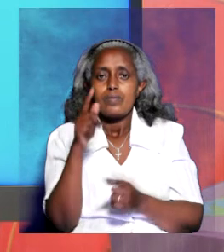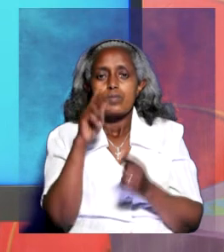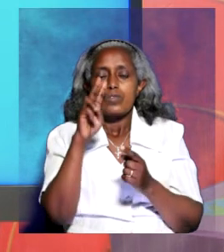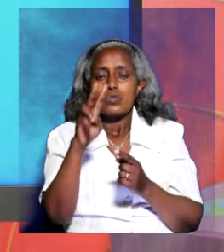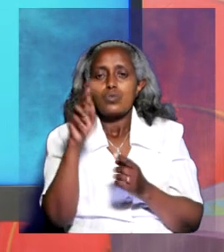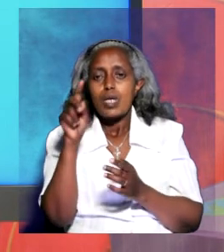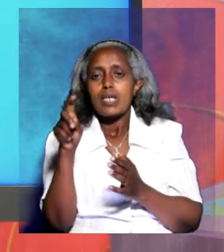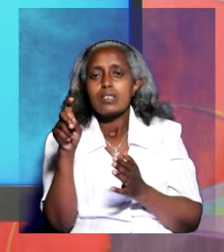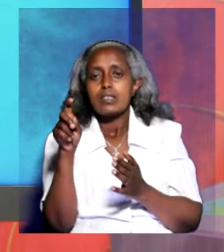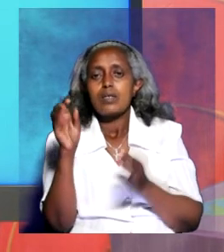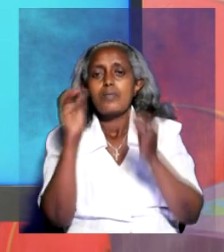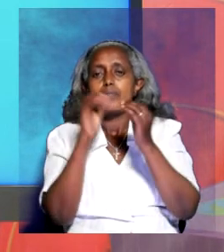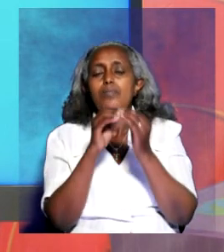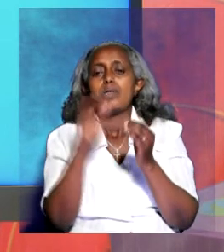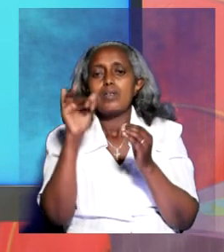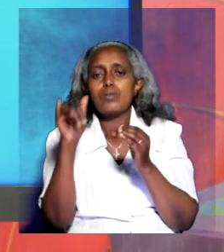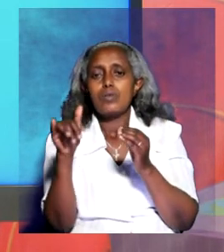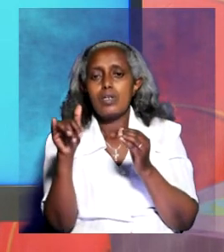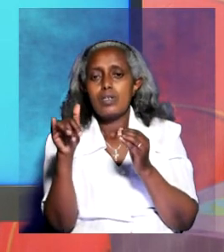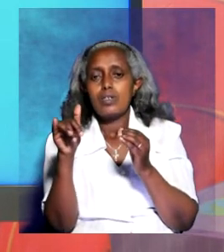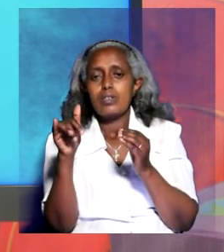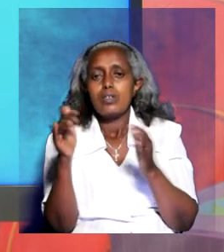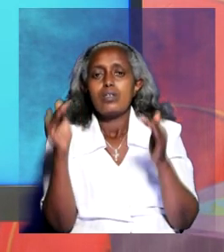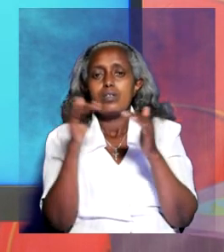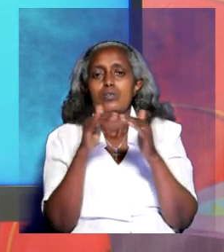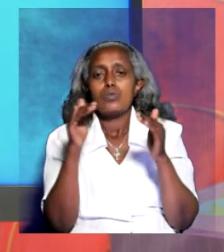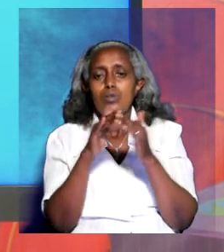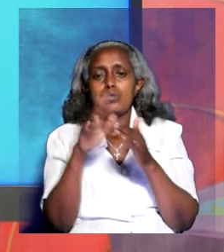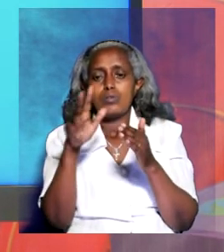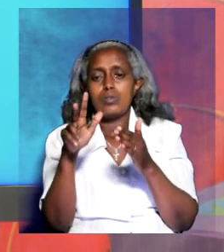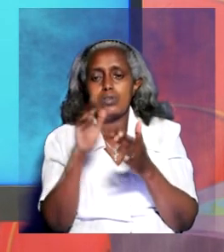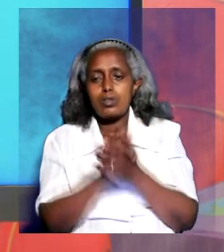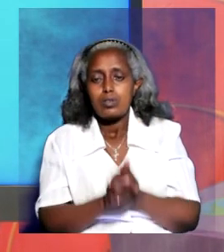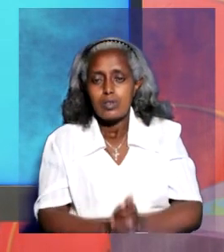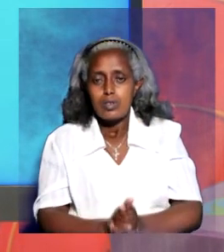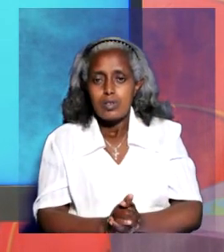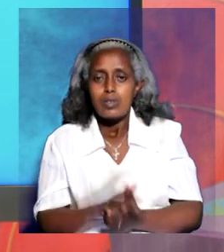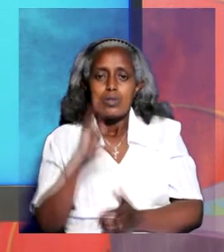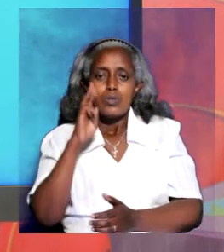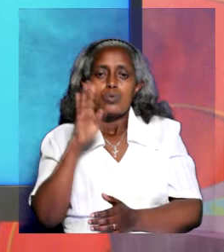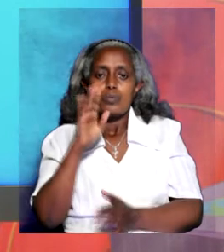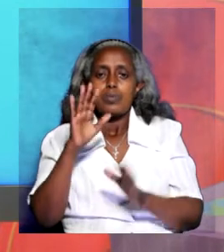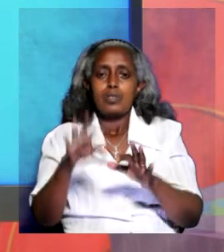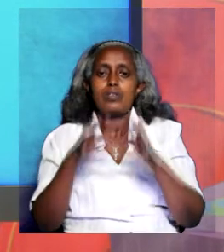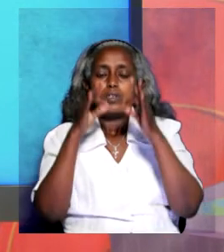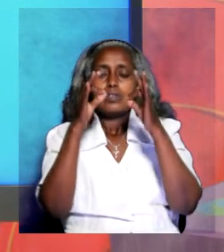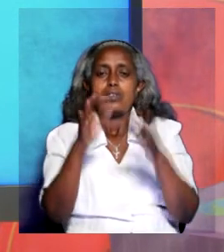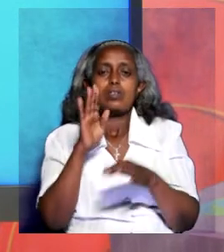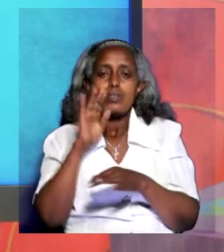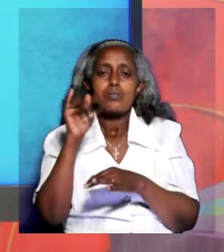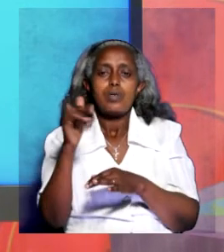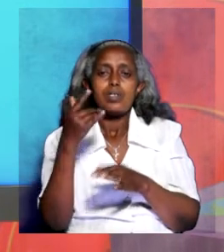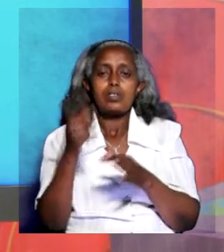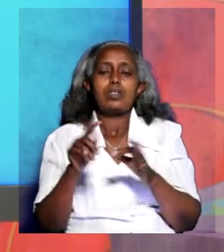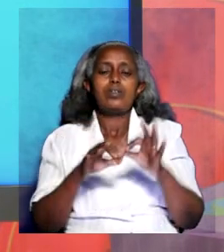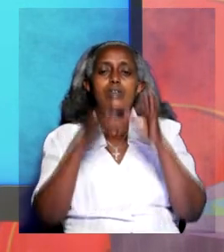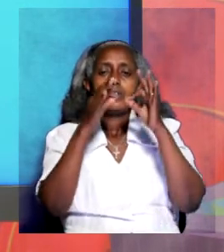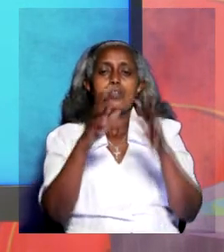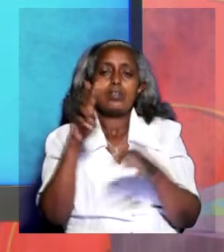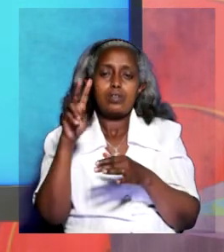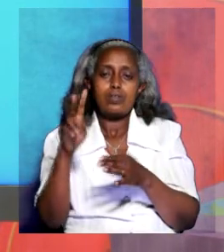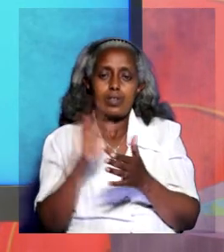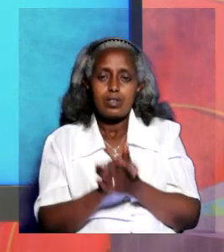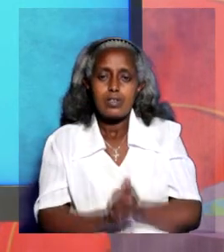2x plus y is equal to 3 will be translated by the translation